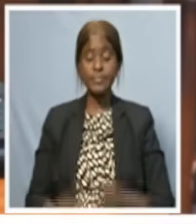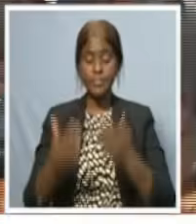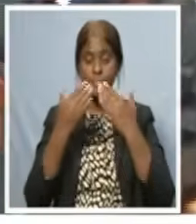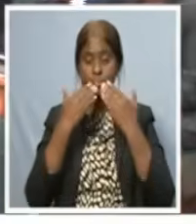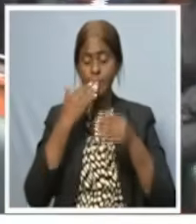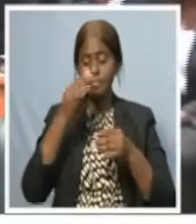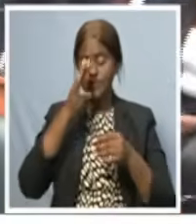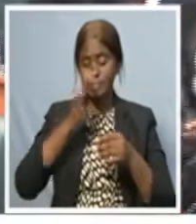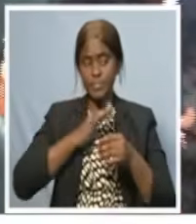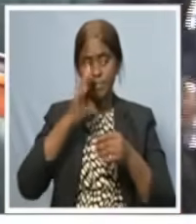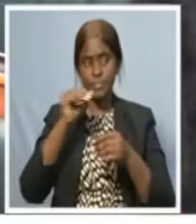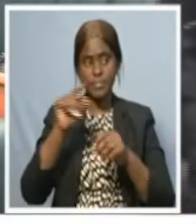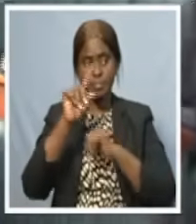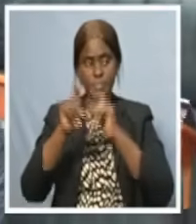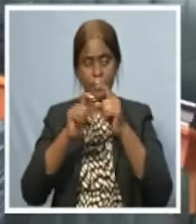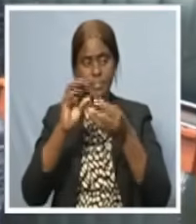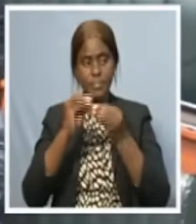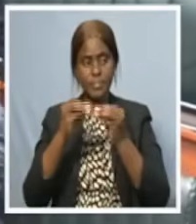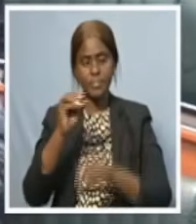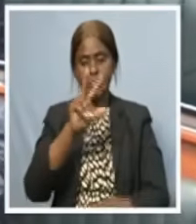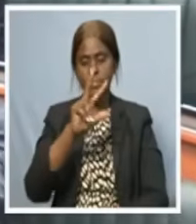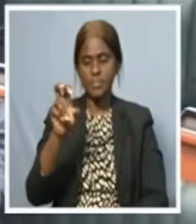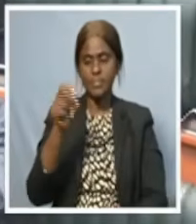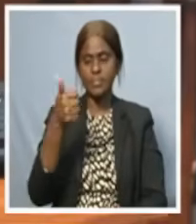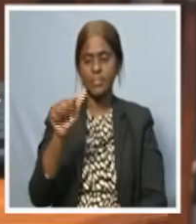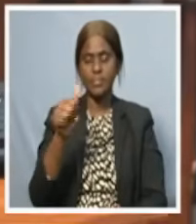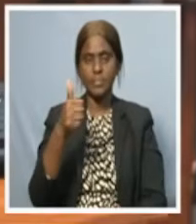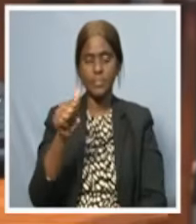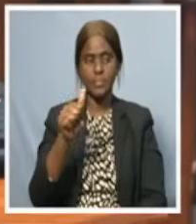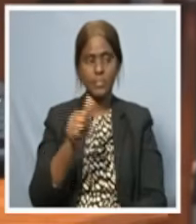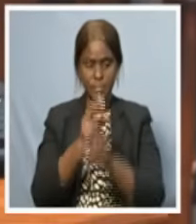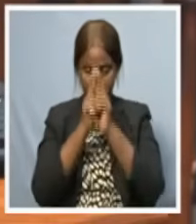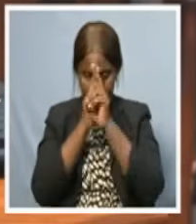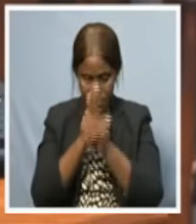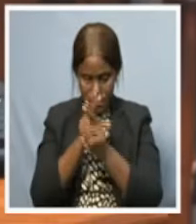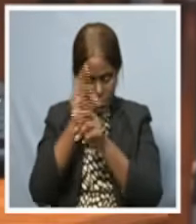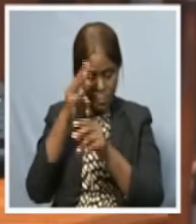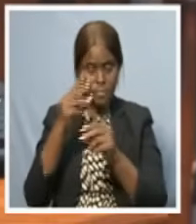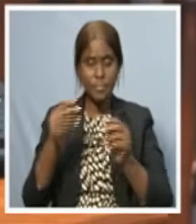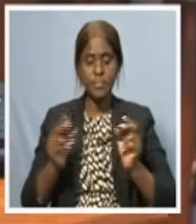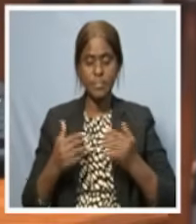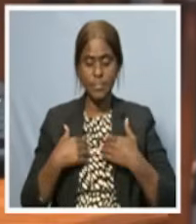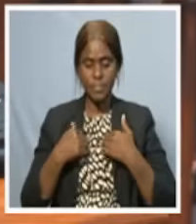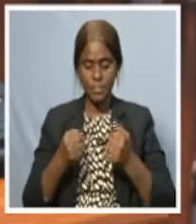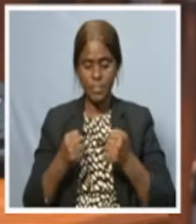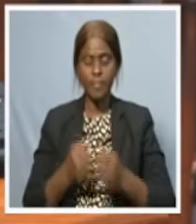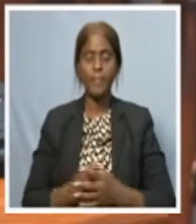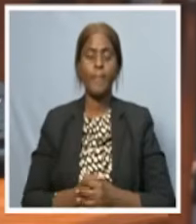Thank you, Madam Speaker. Question number 310. The Honorable Minister of Health.